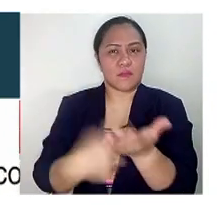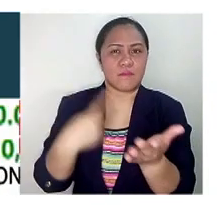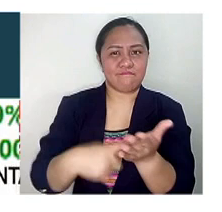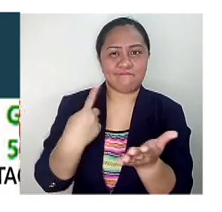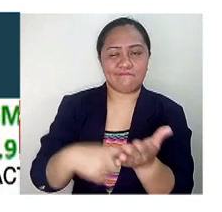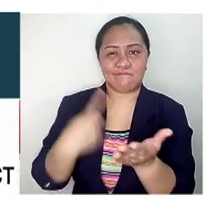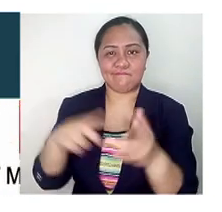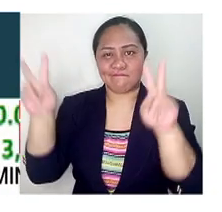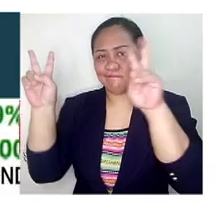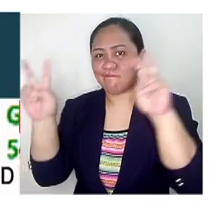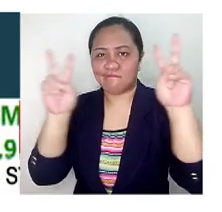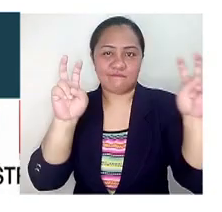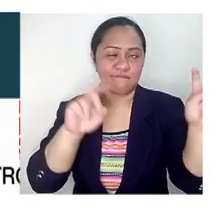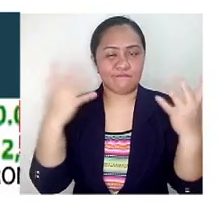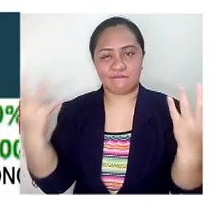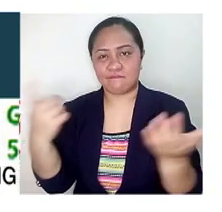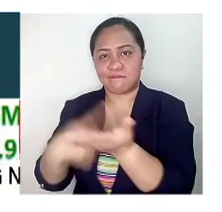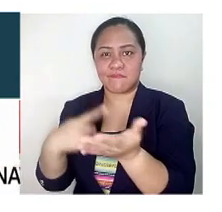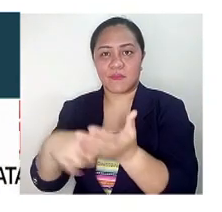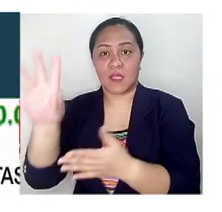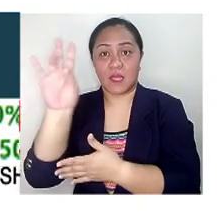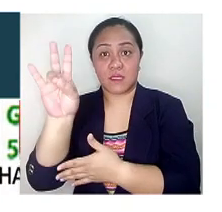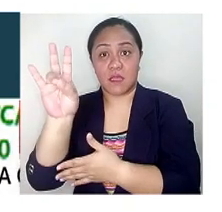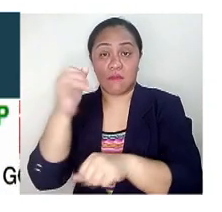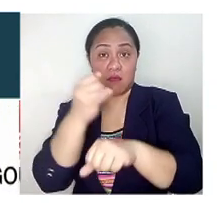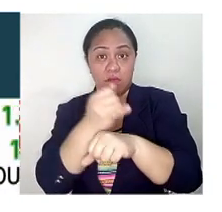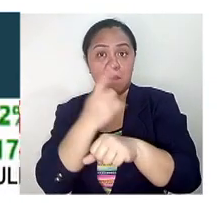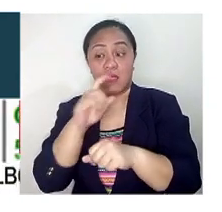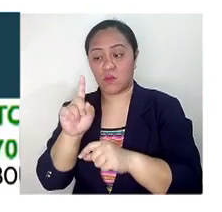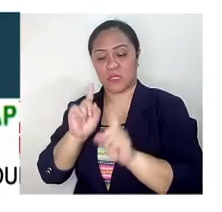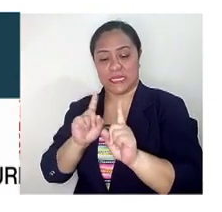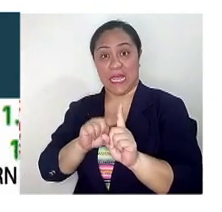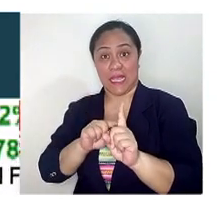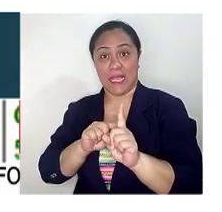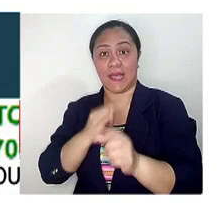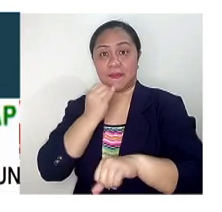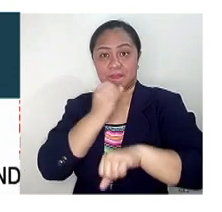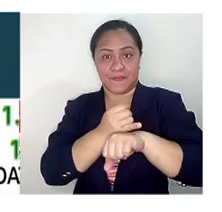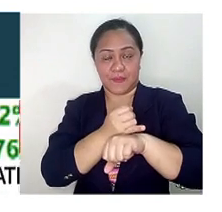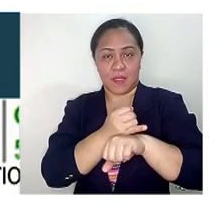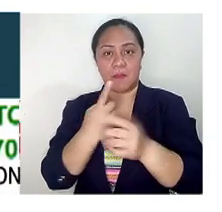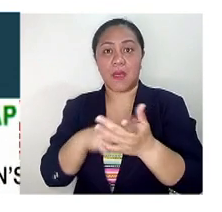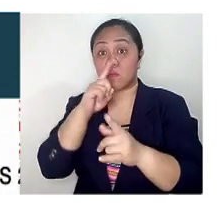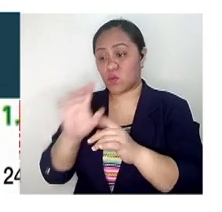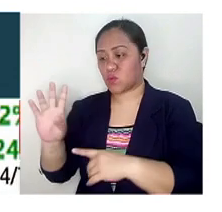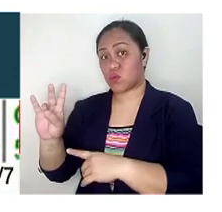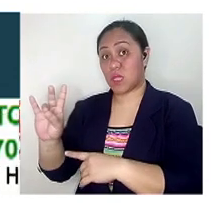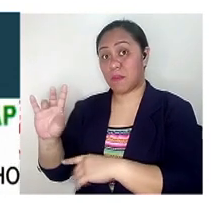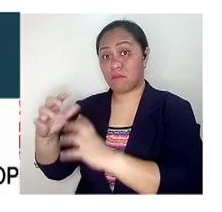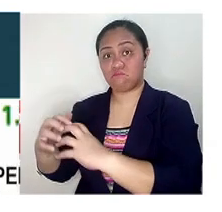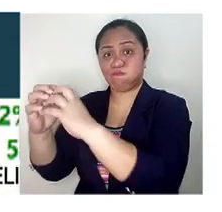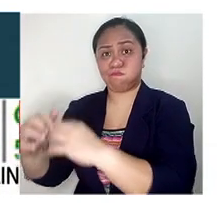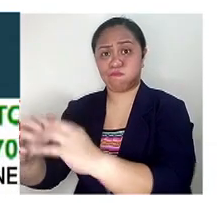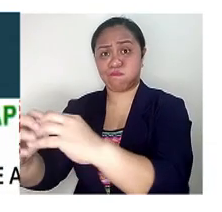we're talking about only one of the seven artificial islands that China has made. So at this point, Dr. Batong Bakal, what can be